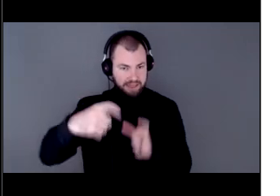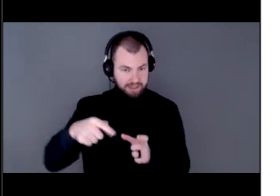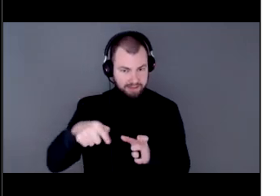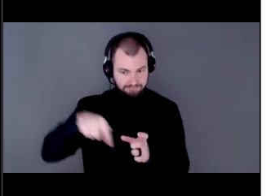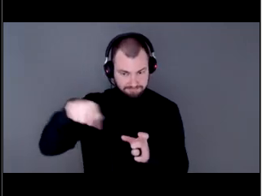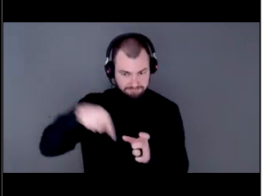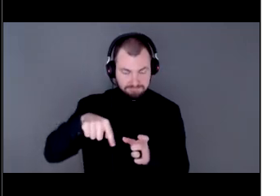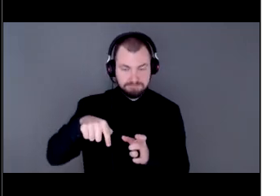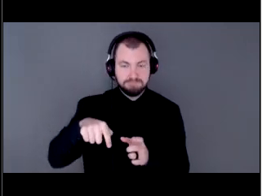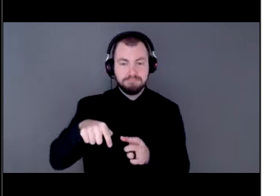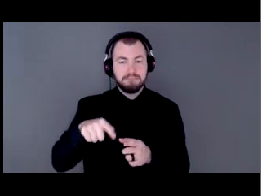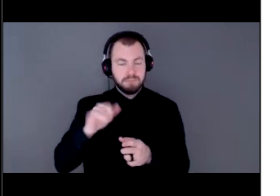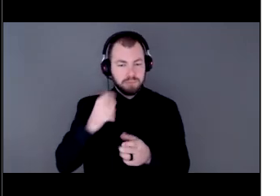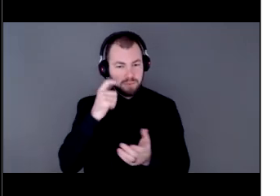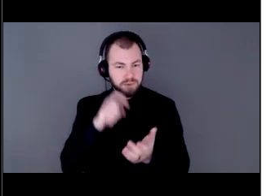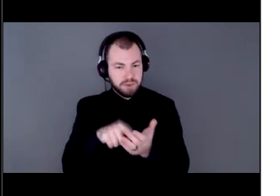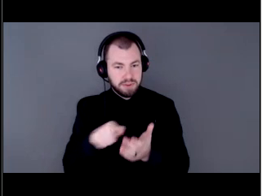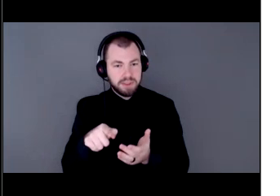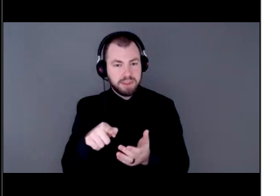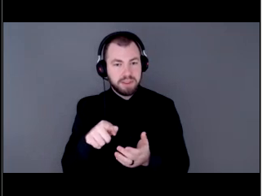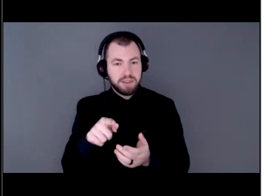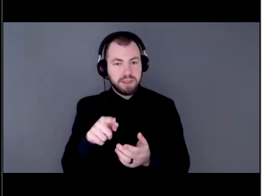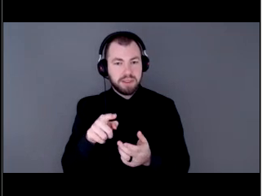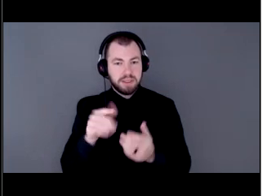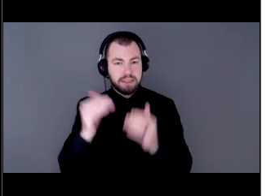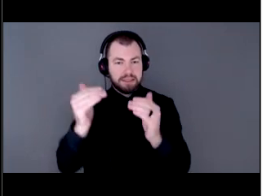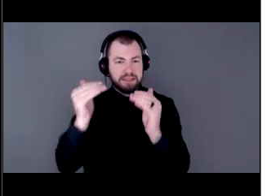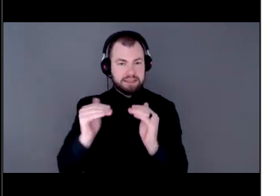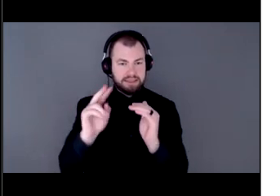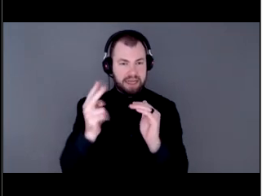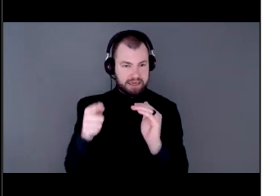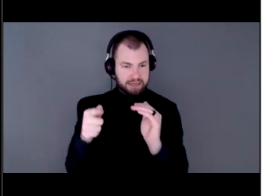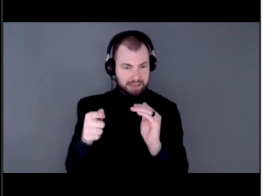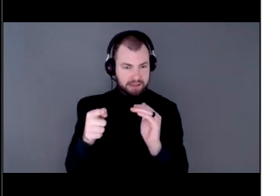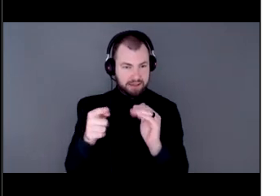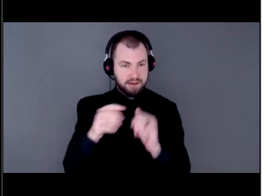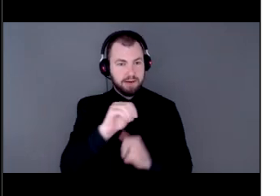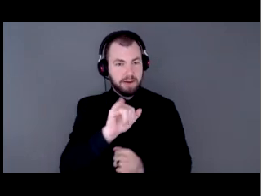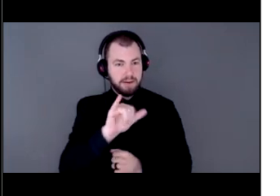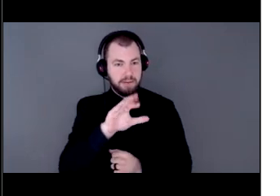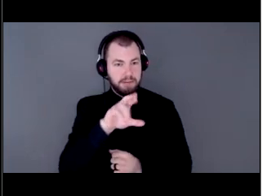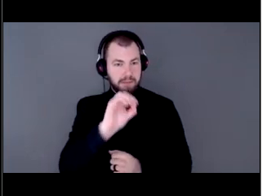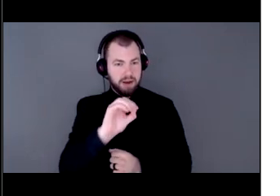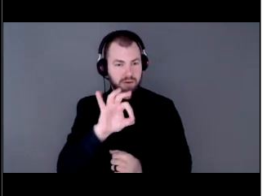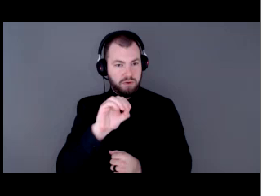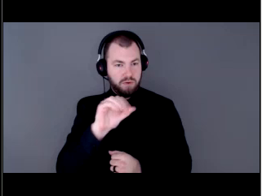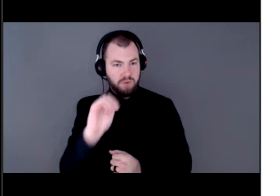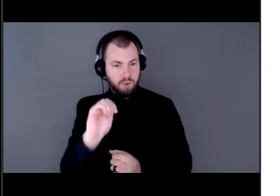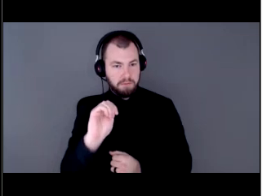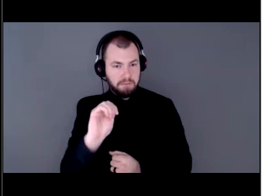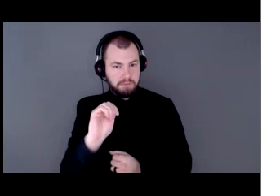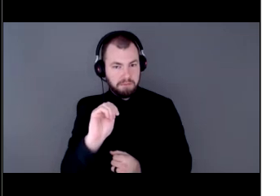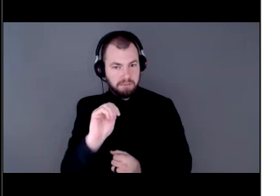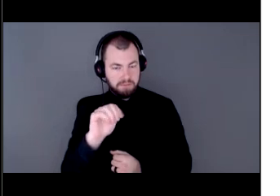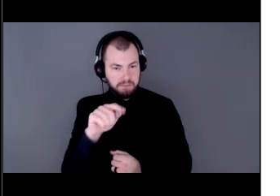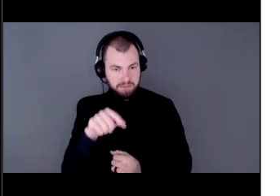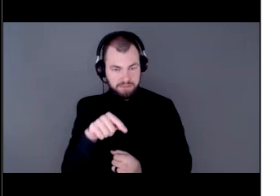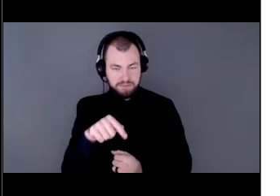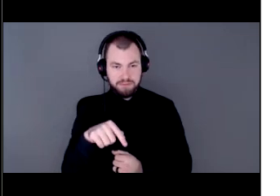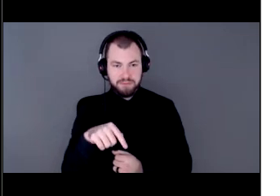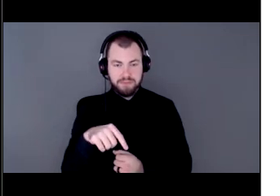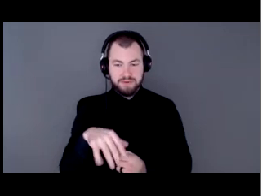you look at the second to the top, microfoam is, we found quite a bit of